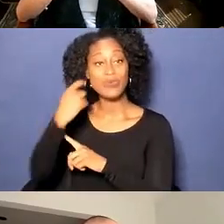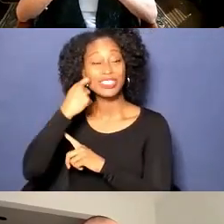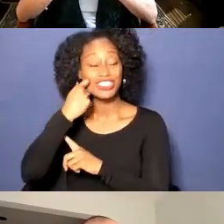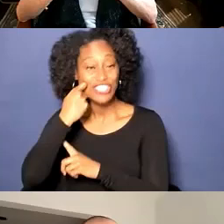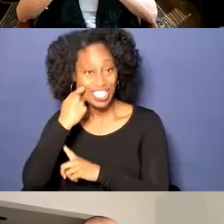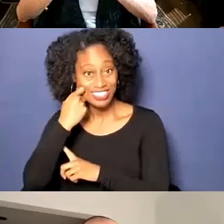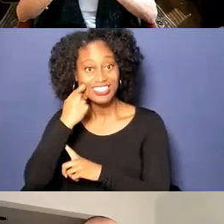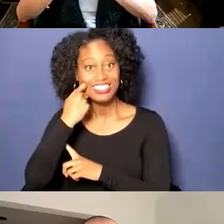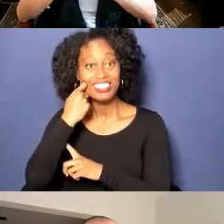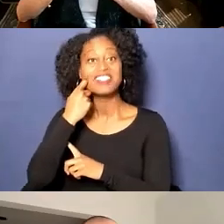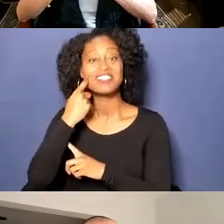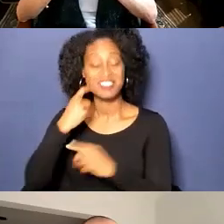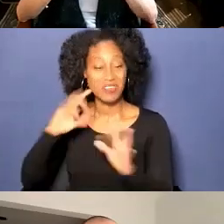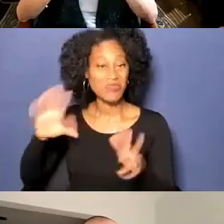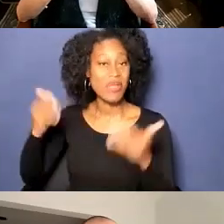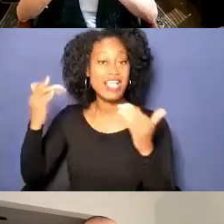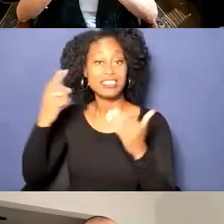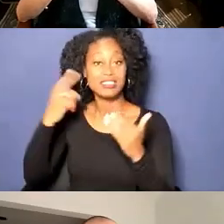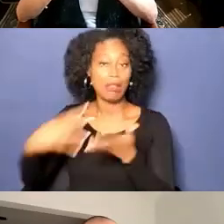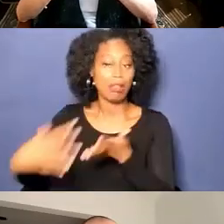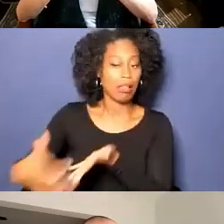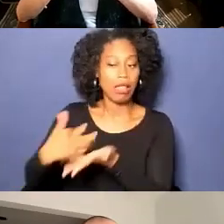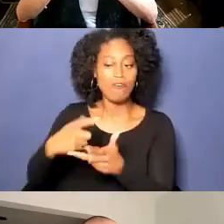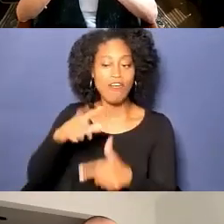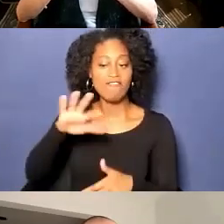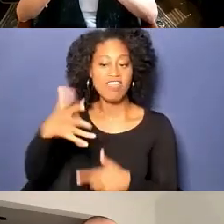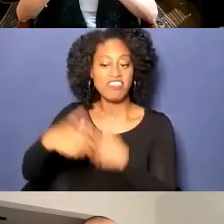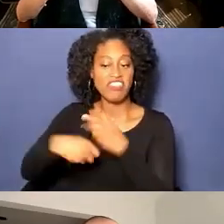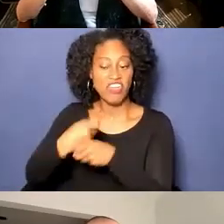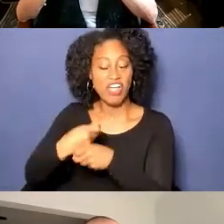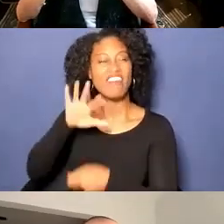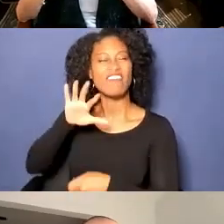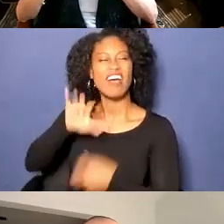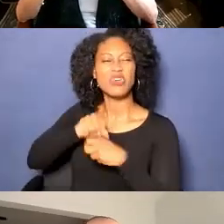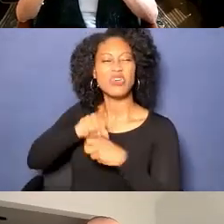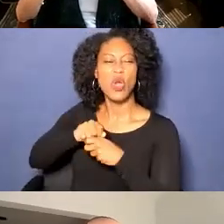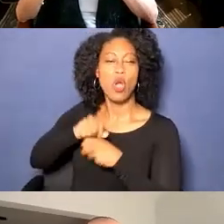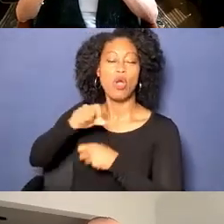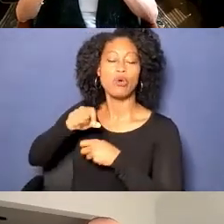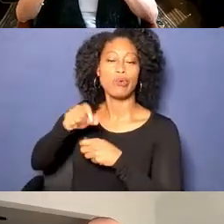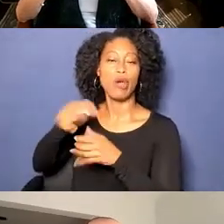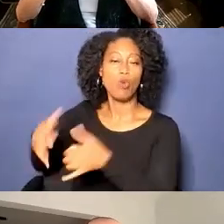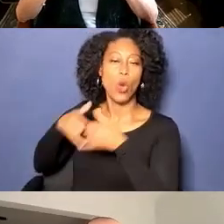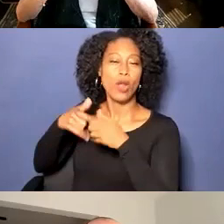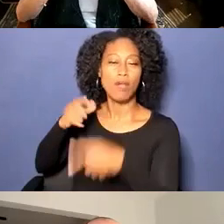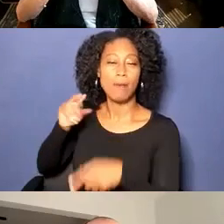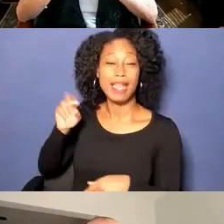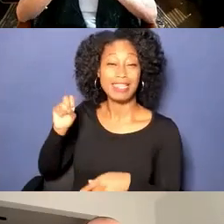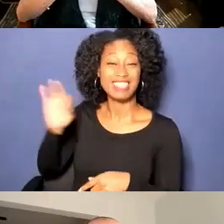5th year of the current 5-year award from NSF to